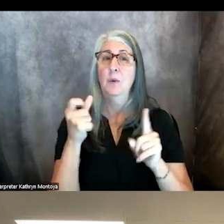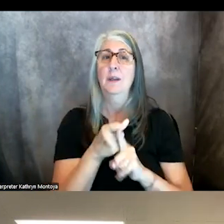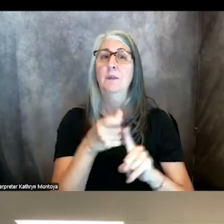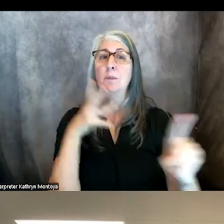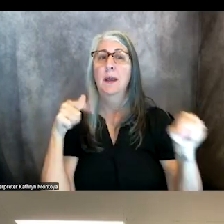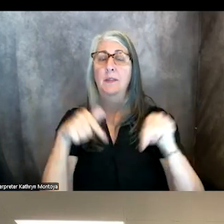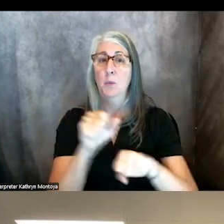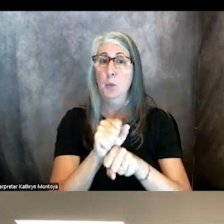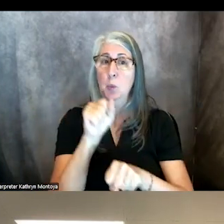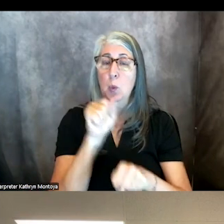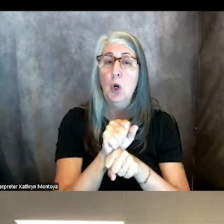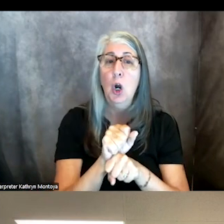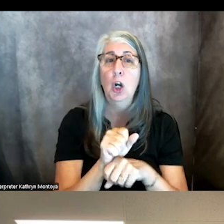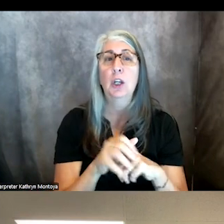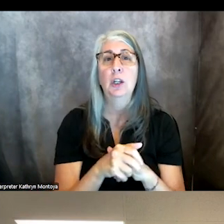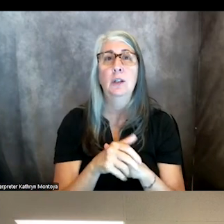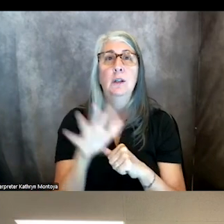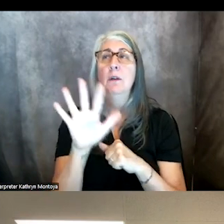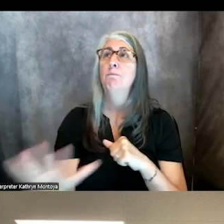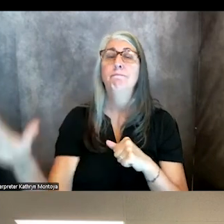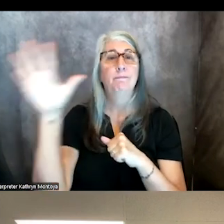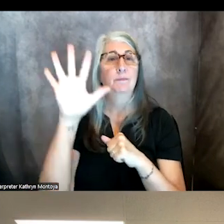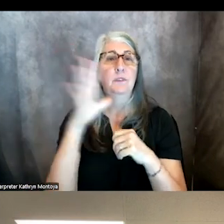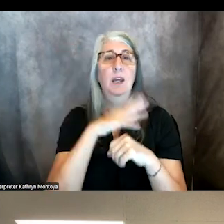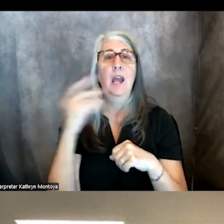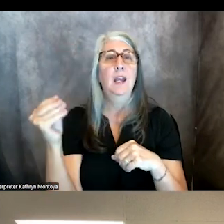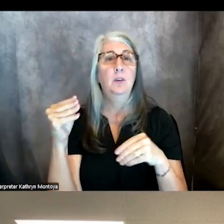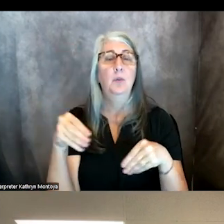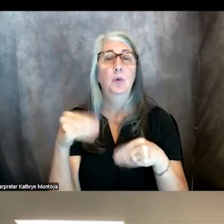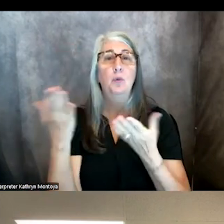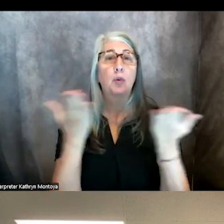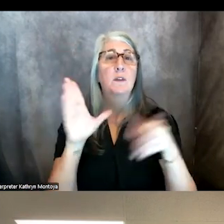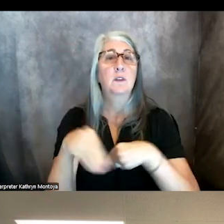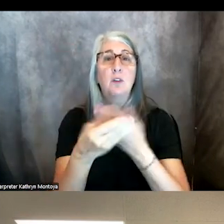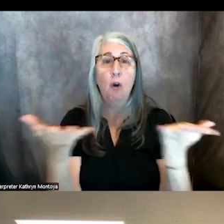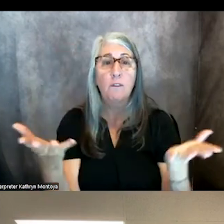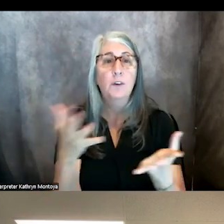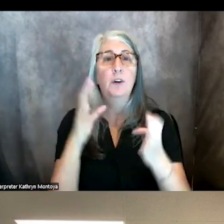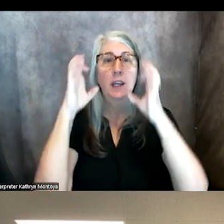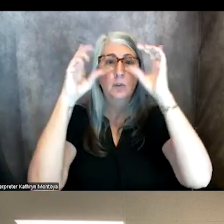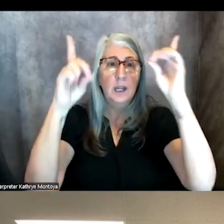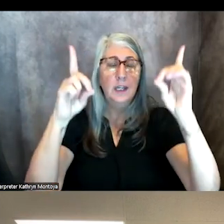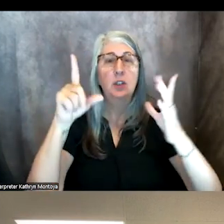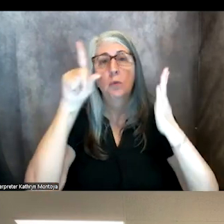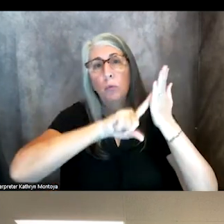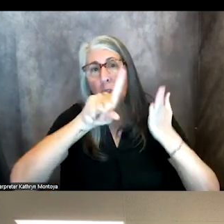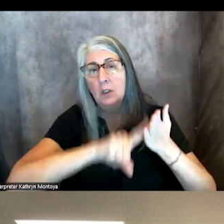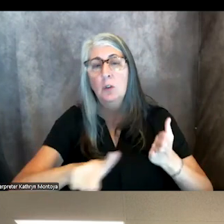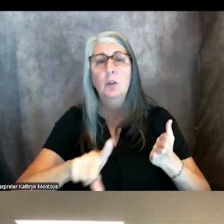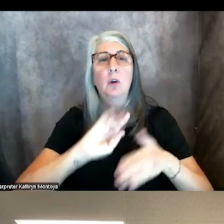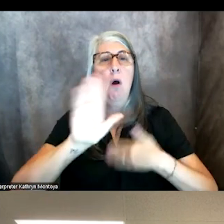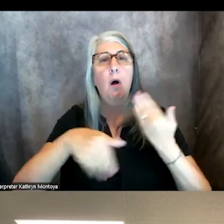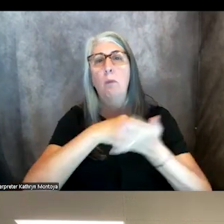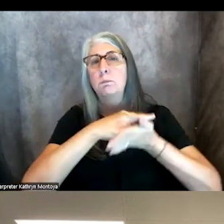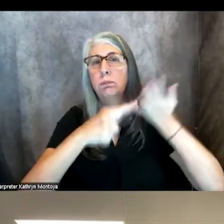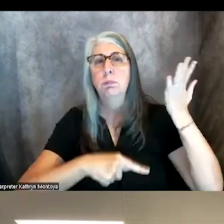work outside of the Northwest and to offer our services and education, research, all of the things that